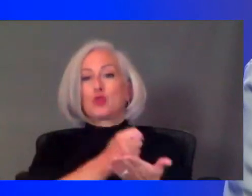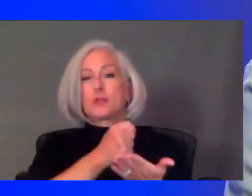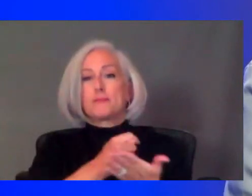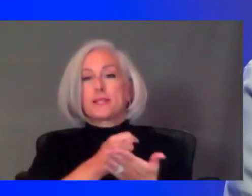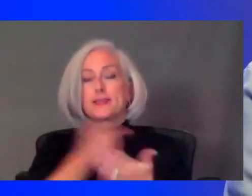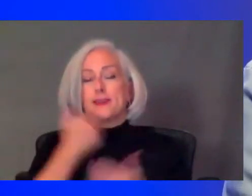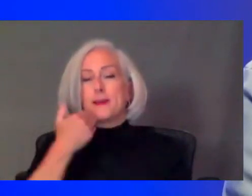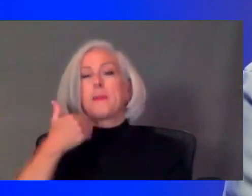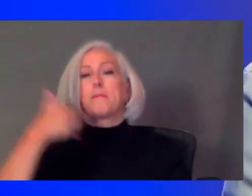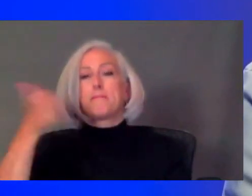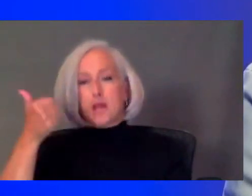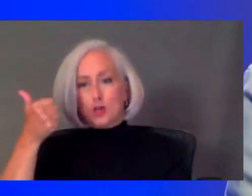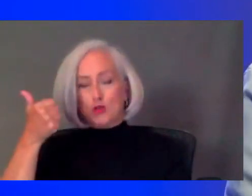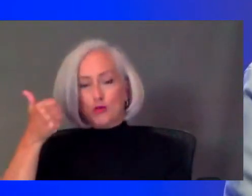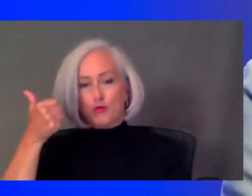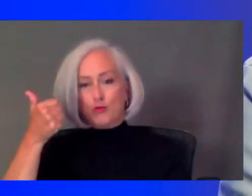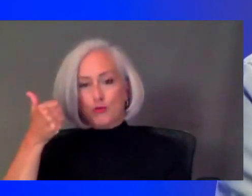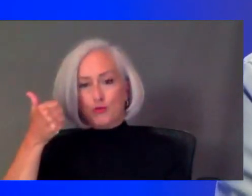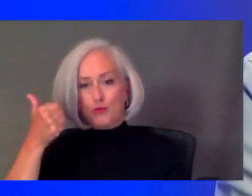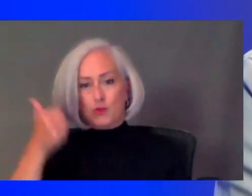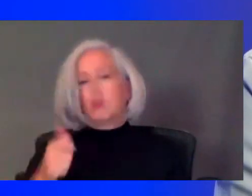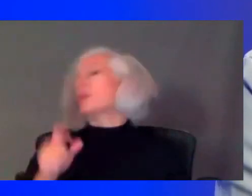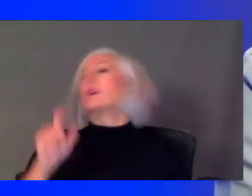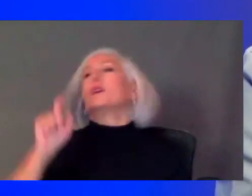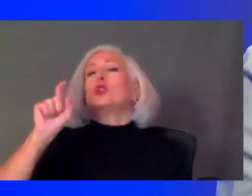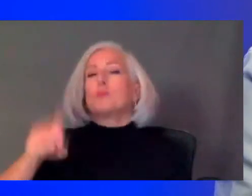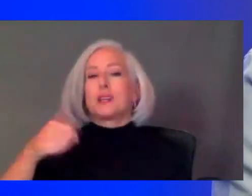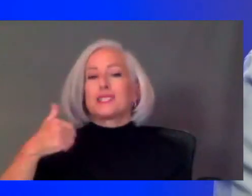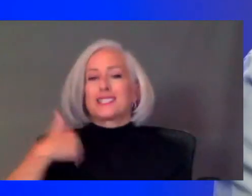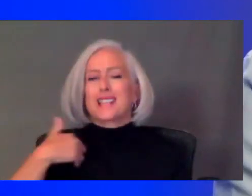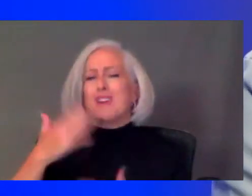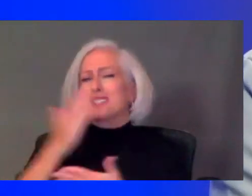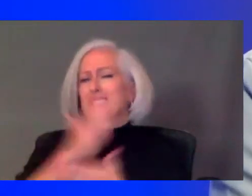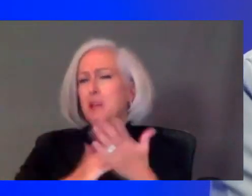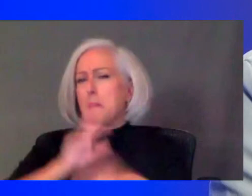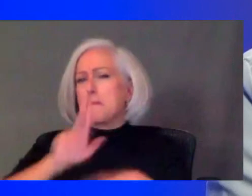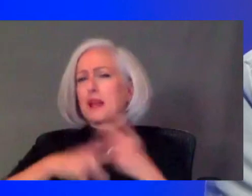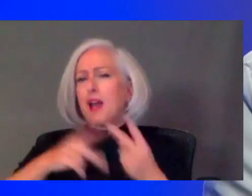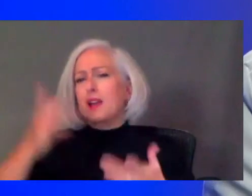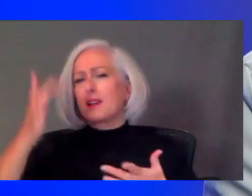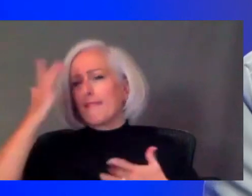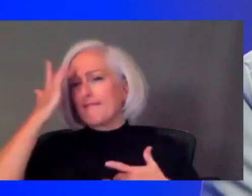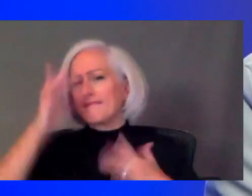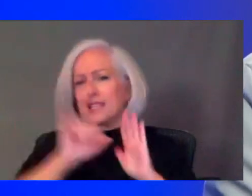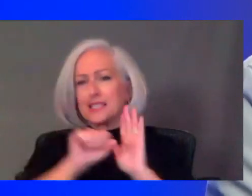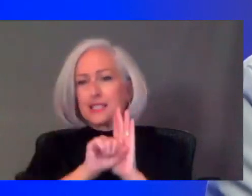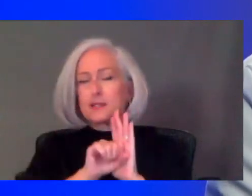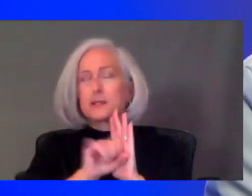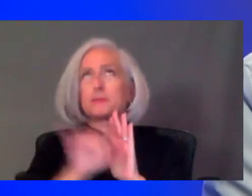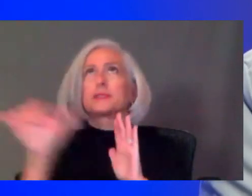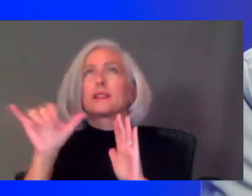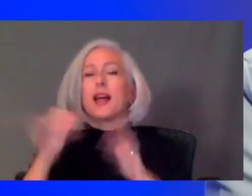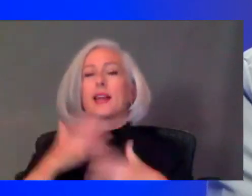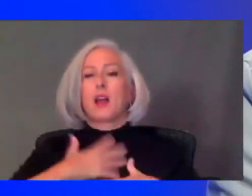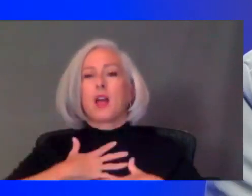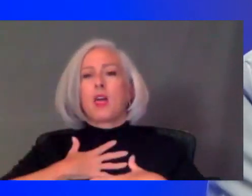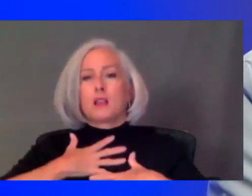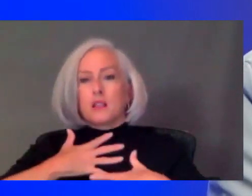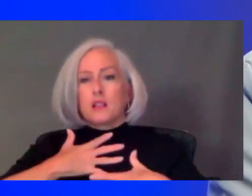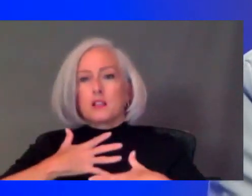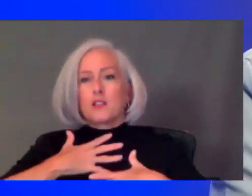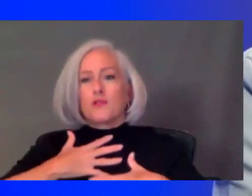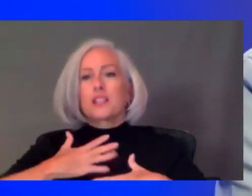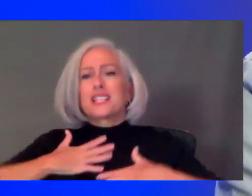taste or that smell, and then you start to develop that sore throat. Well, don't wait until it moves beyond that. Go ahead and contact